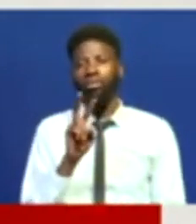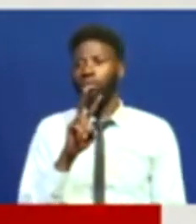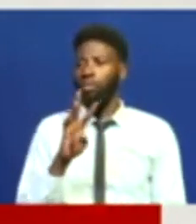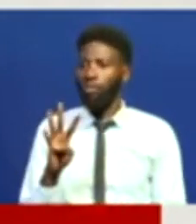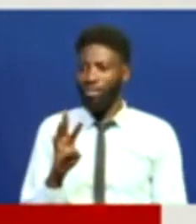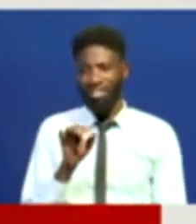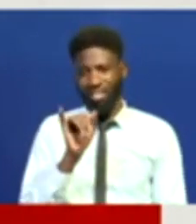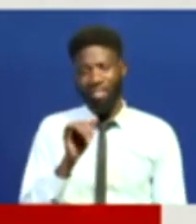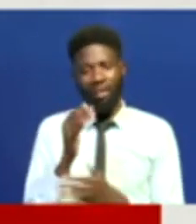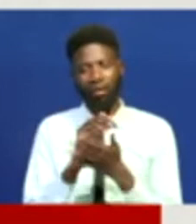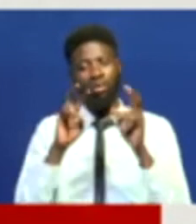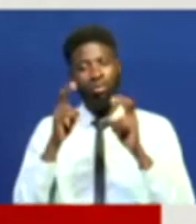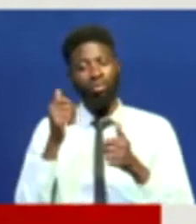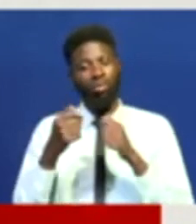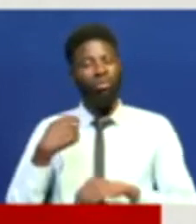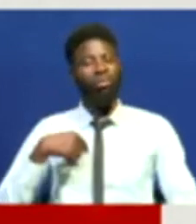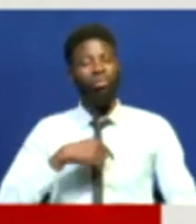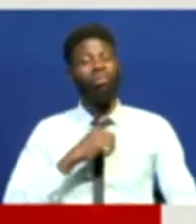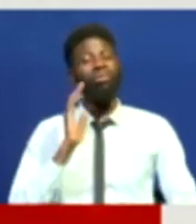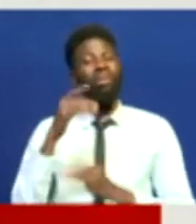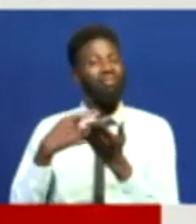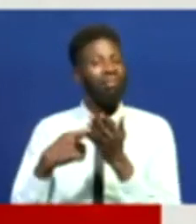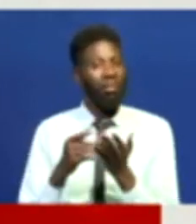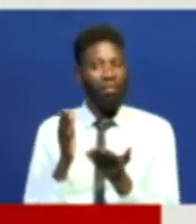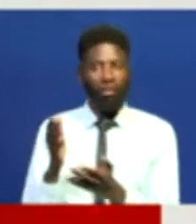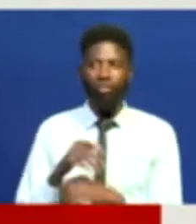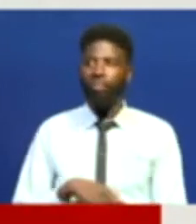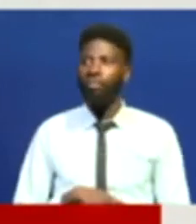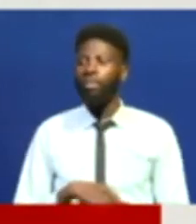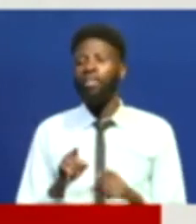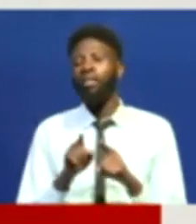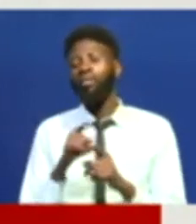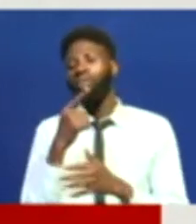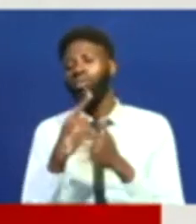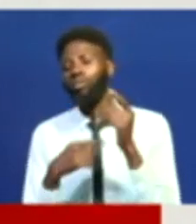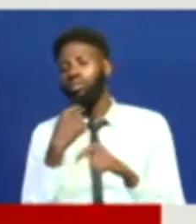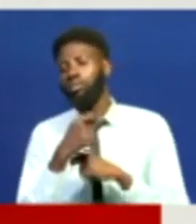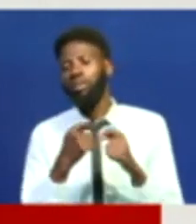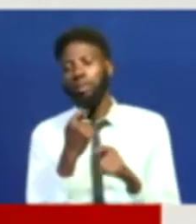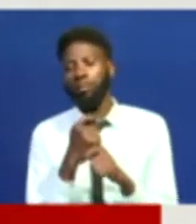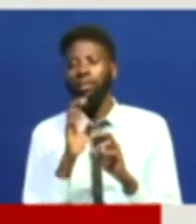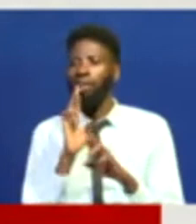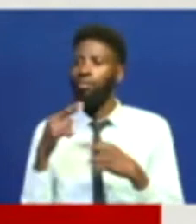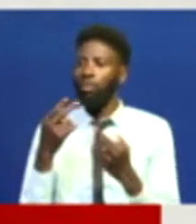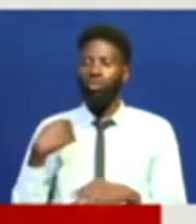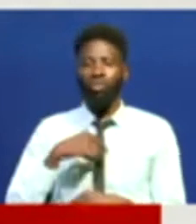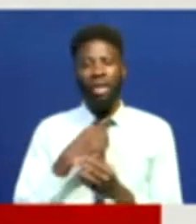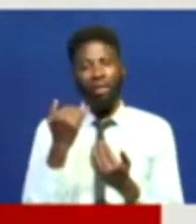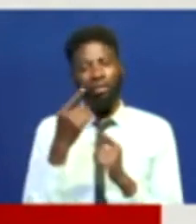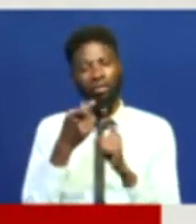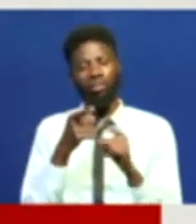2024, these are some of the issues that are going to be discussed there, and. What kind of outcome are we expecting out of Connected